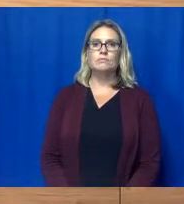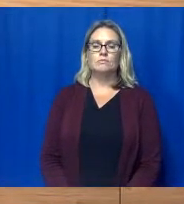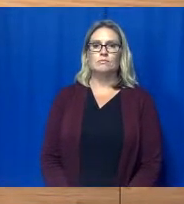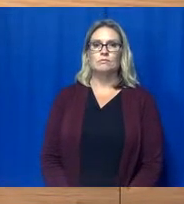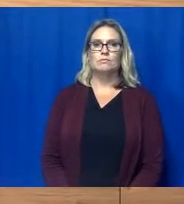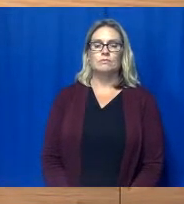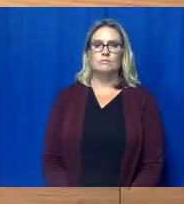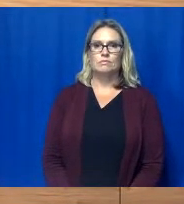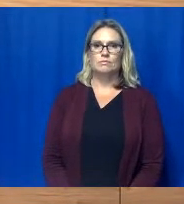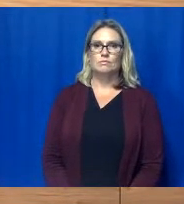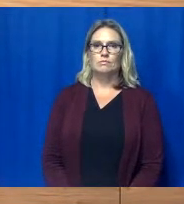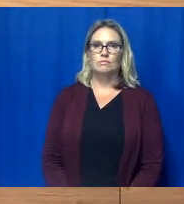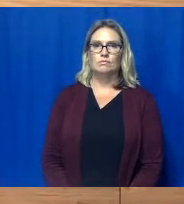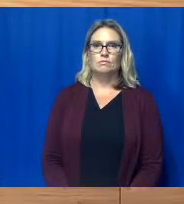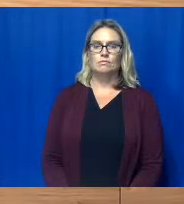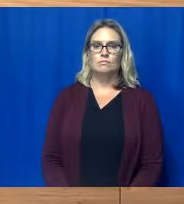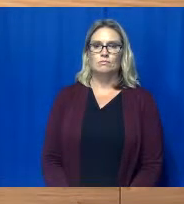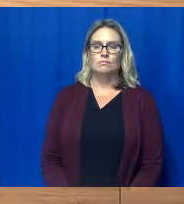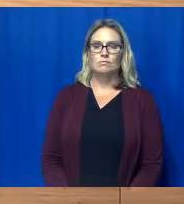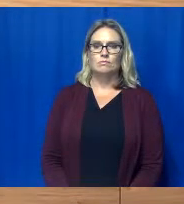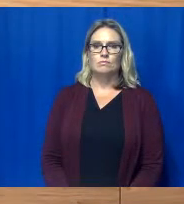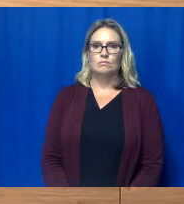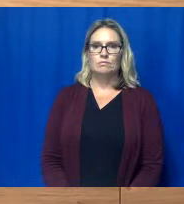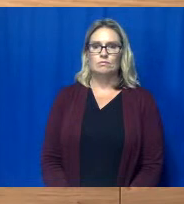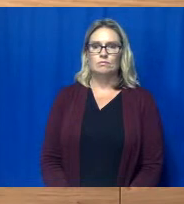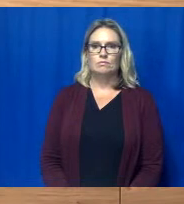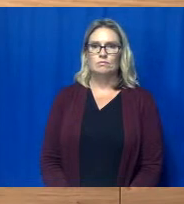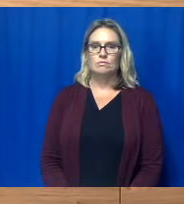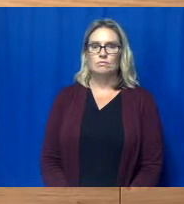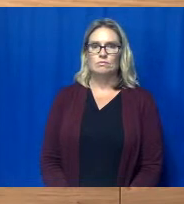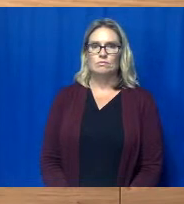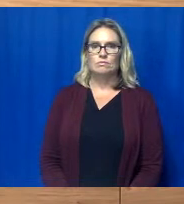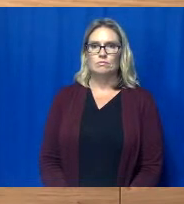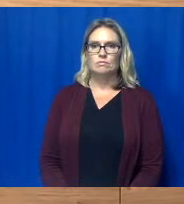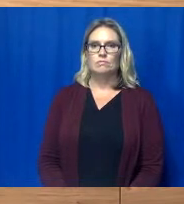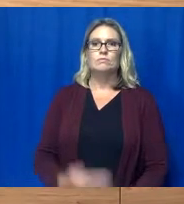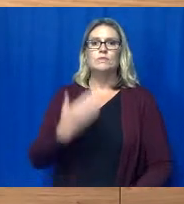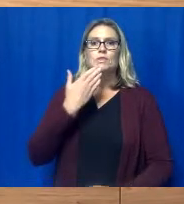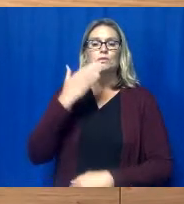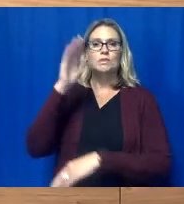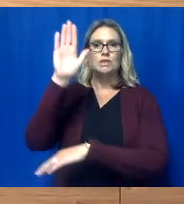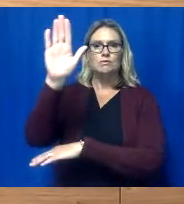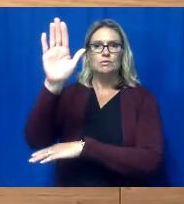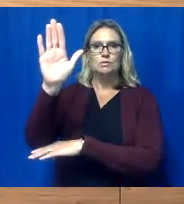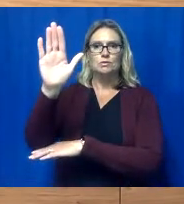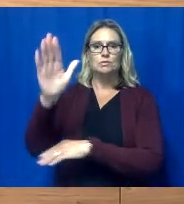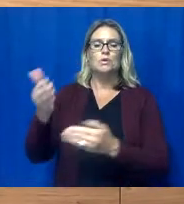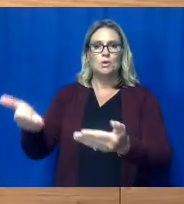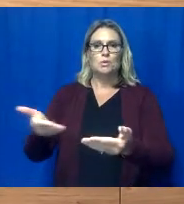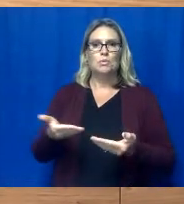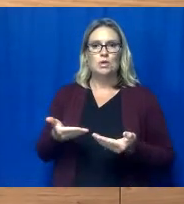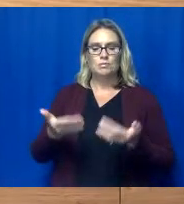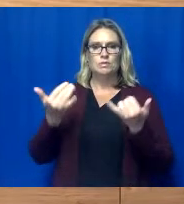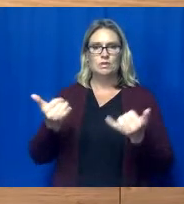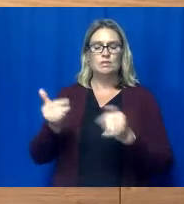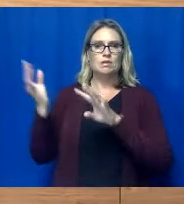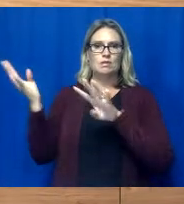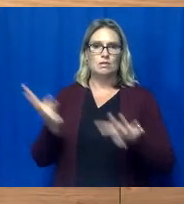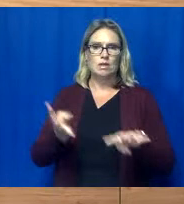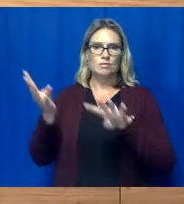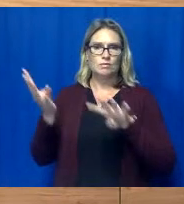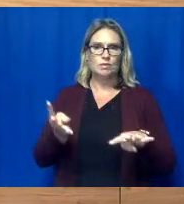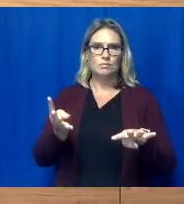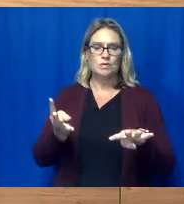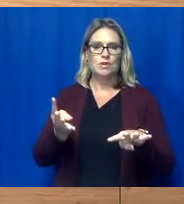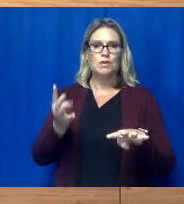Good afternoon, everybody, and welcome to today's update and technical briefing on COVID-19 in New Brunswick. Bonjour tout le monde. Bienvenue